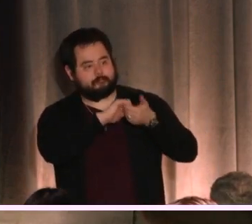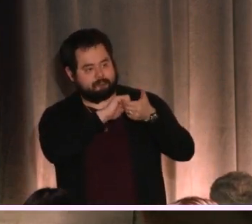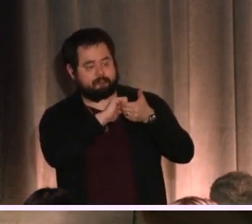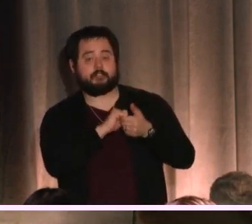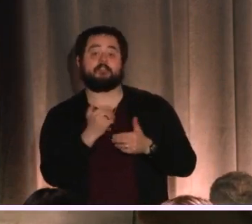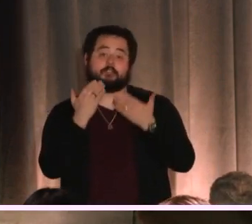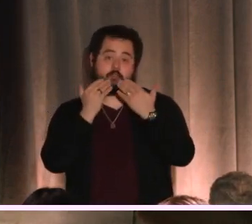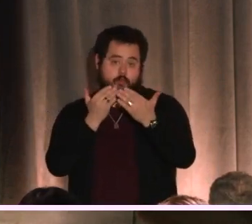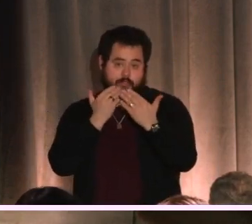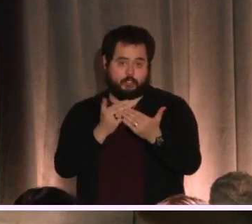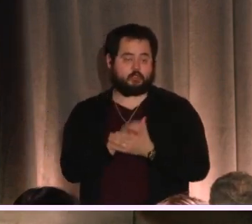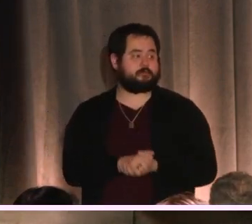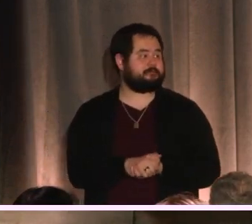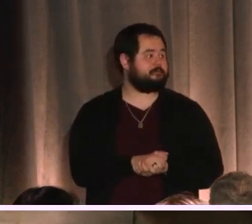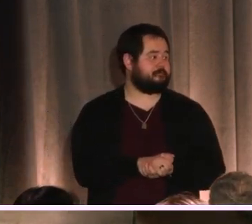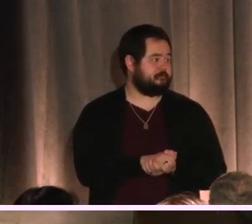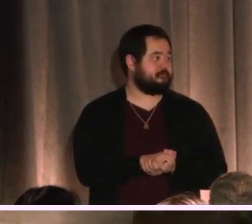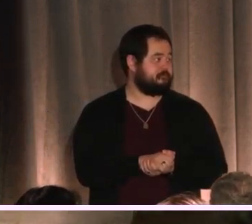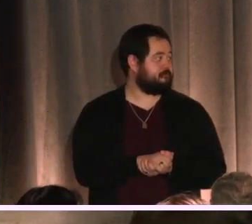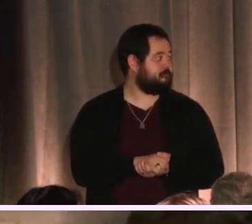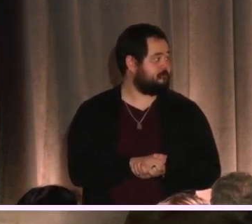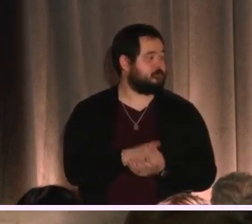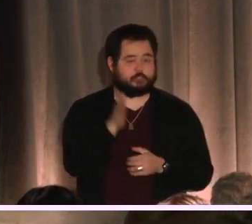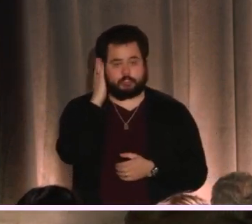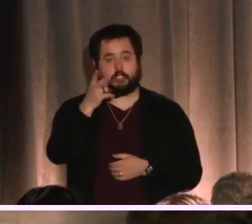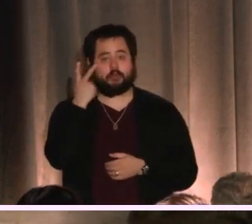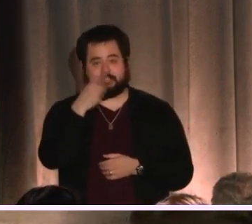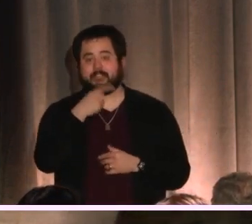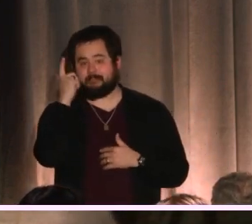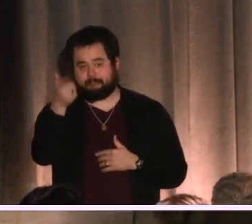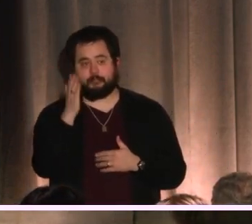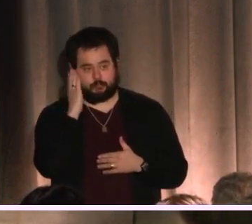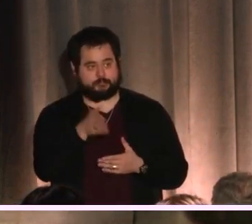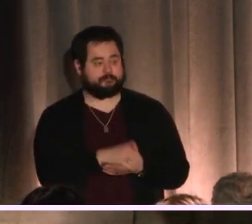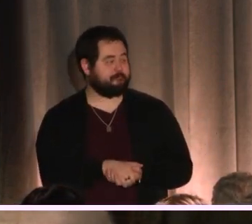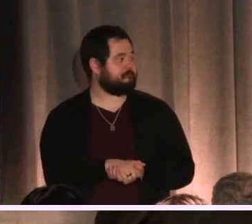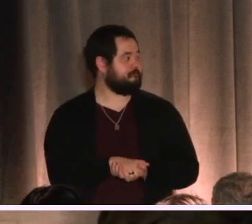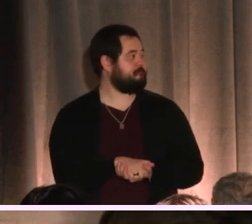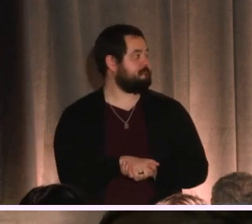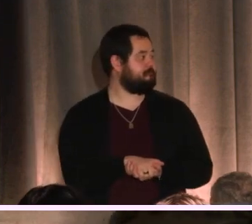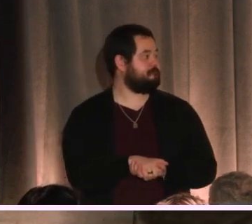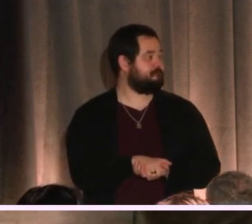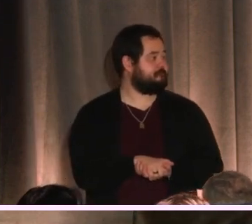you. She'll be receiving this shortly.